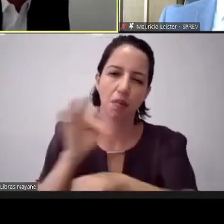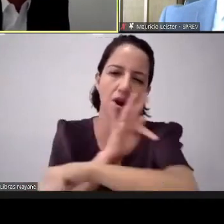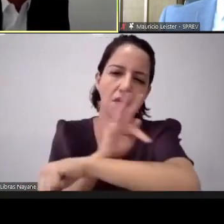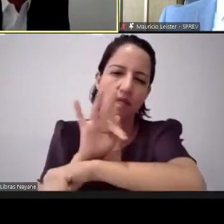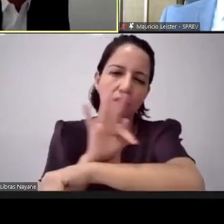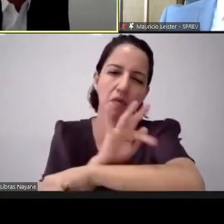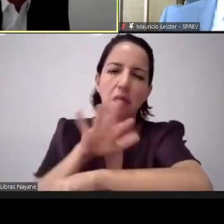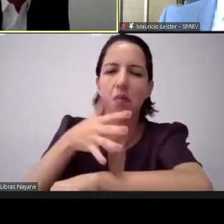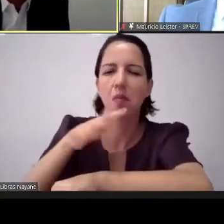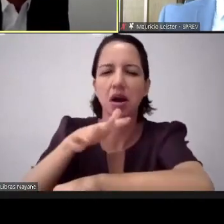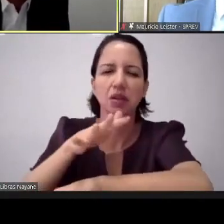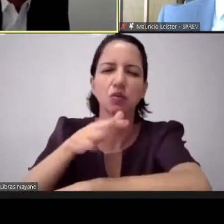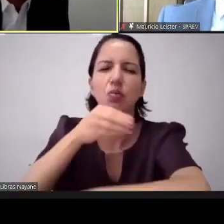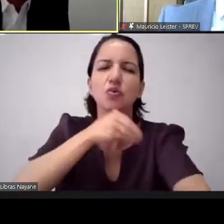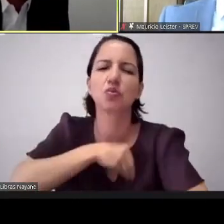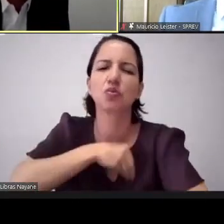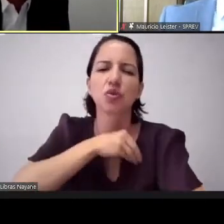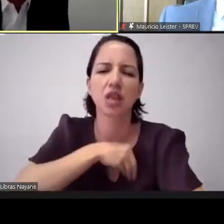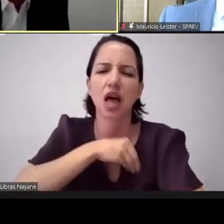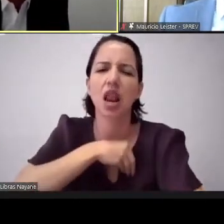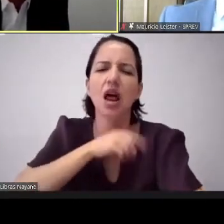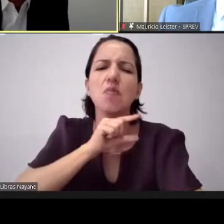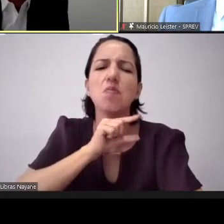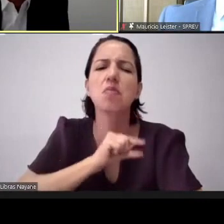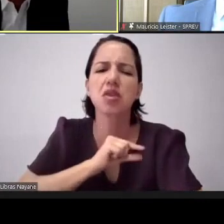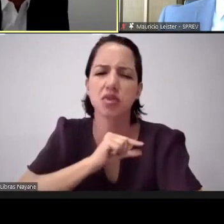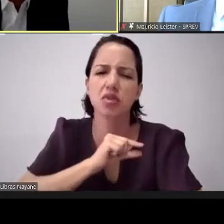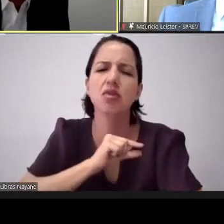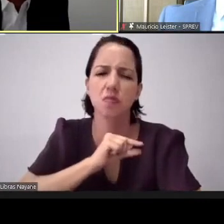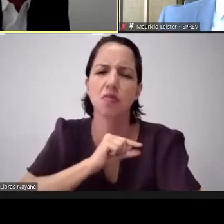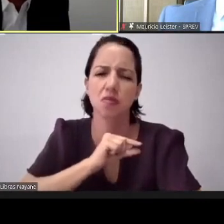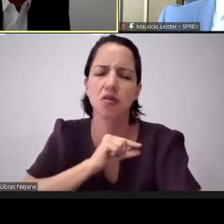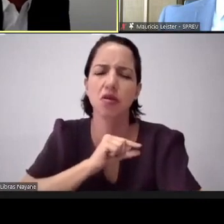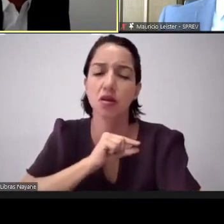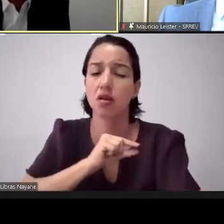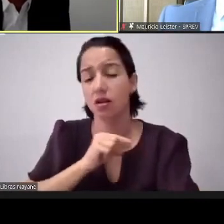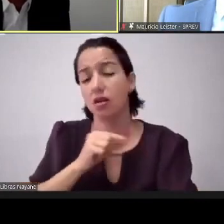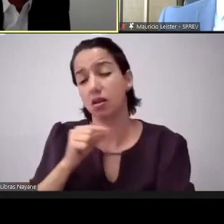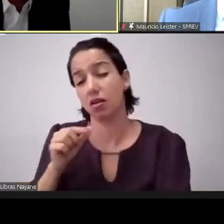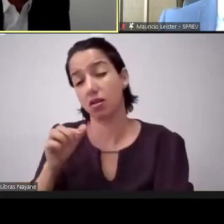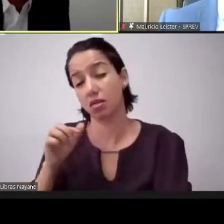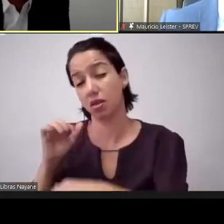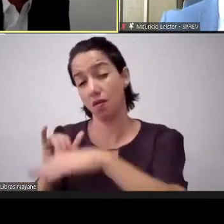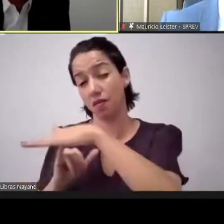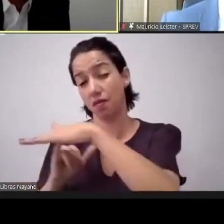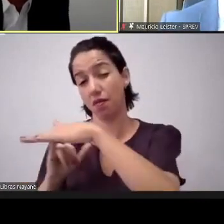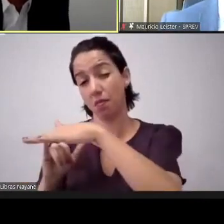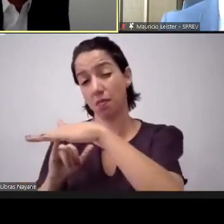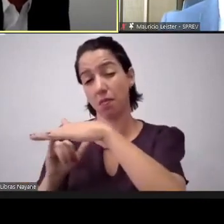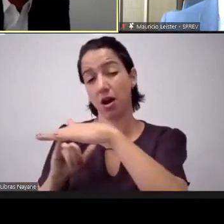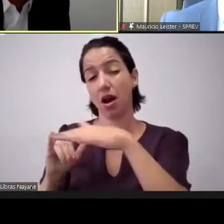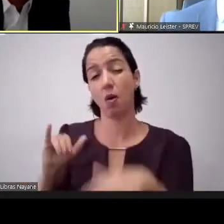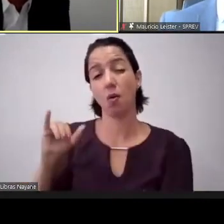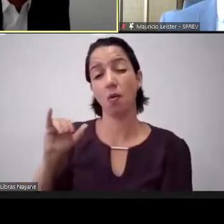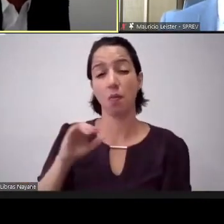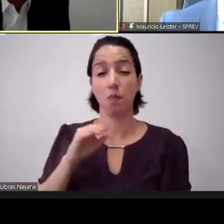formal market that we have, they only get the minimum